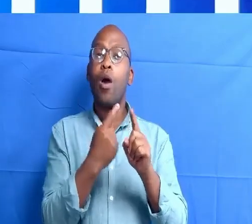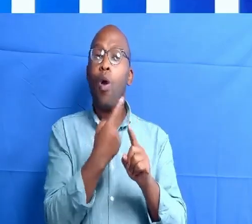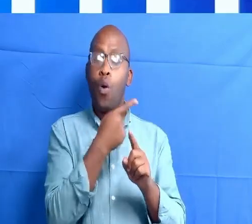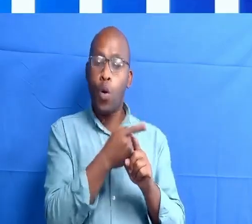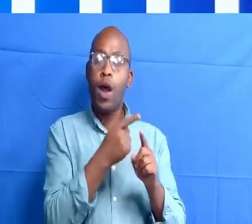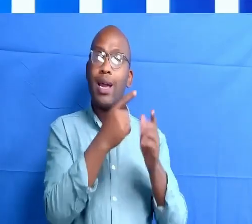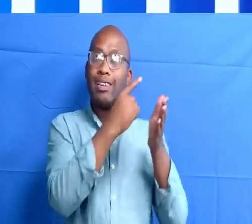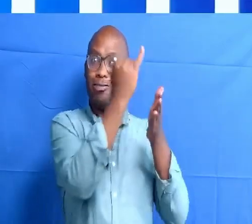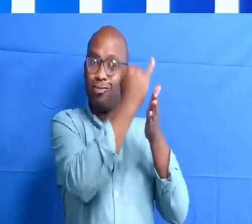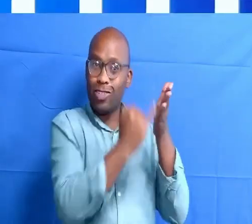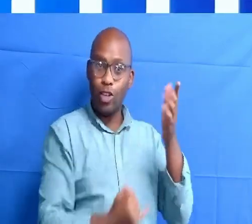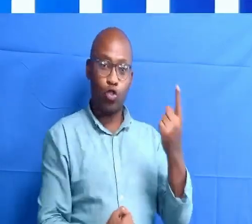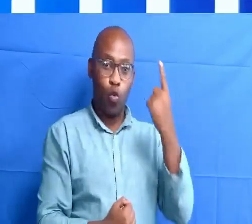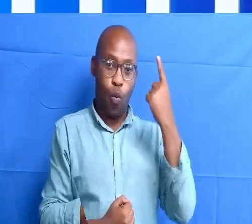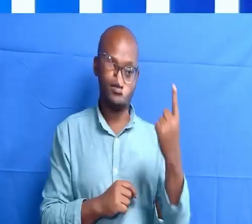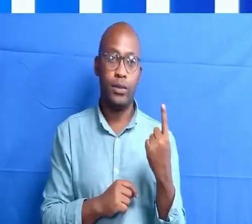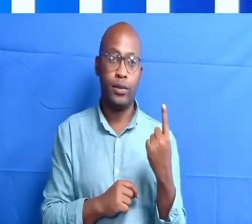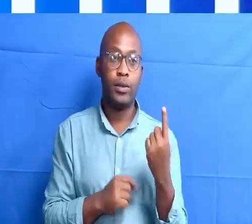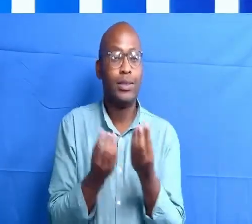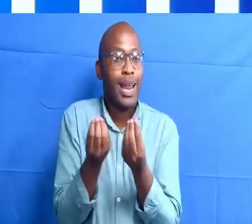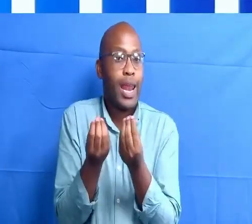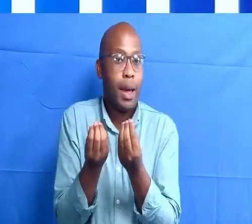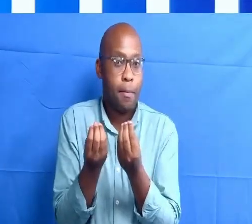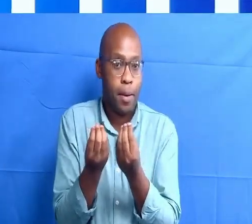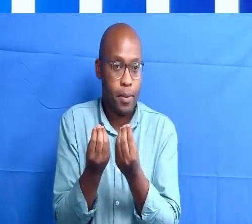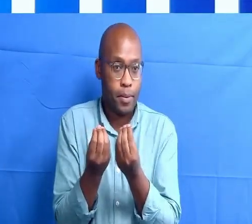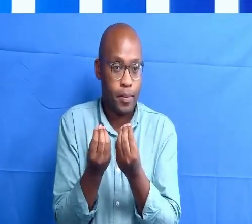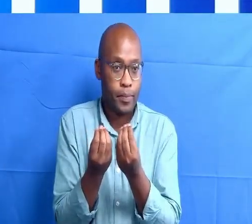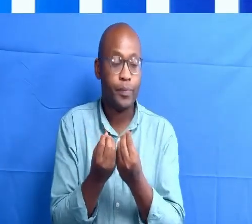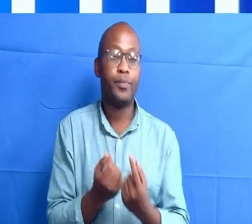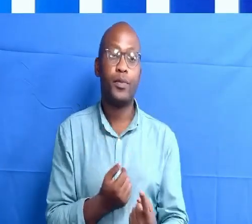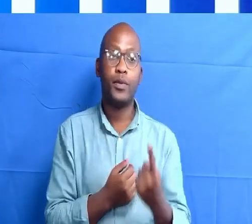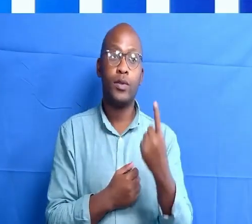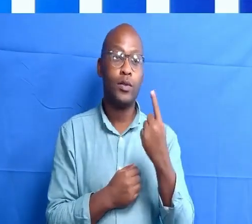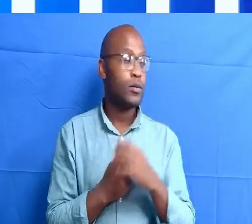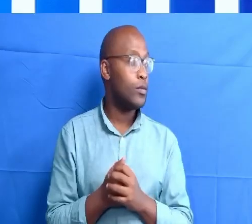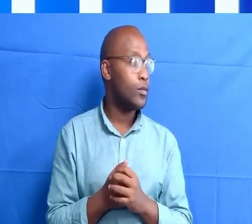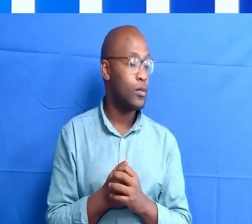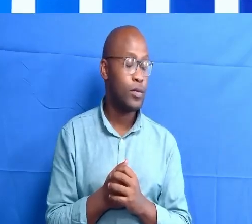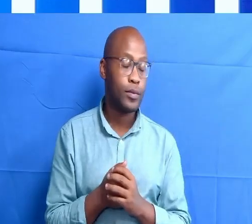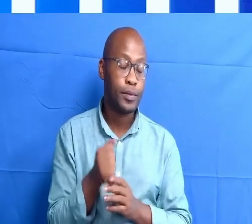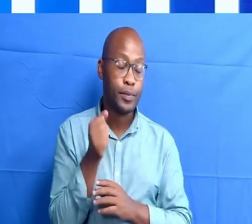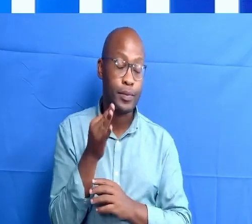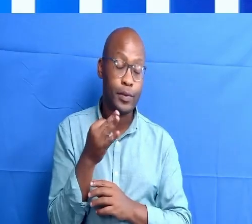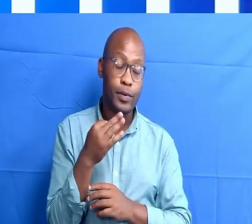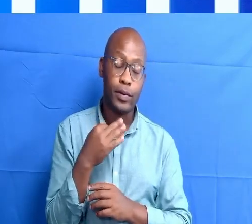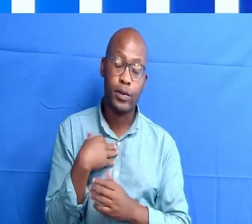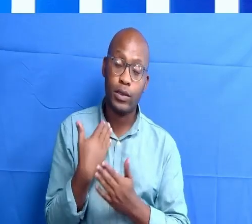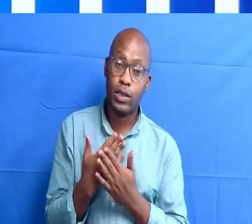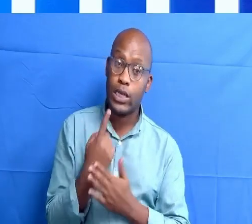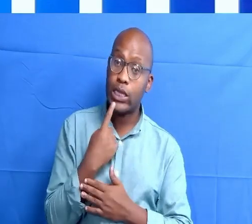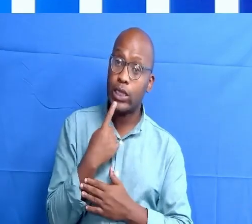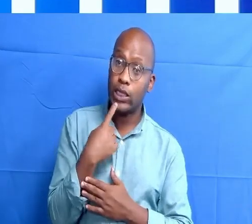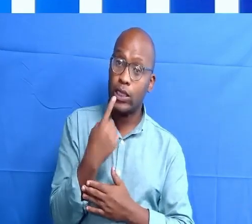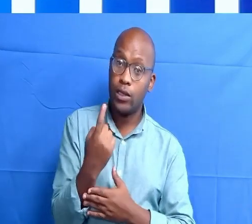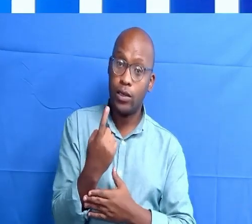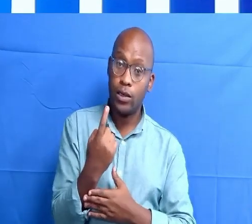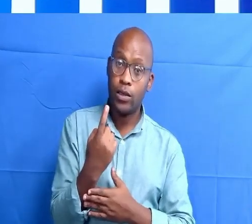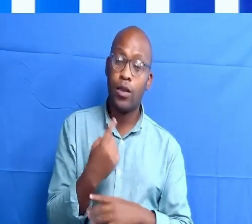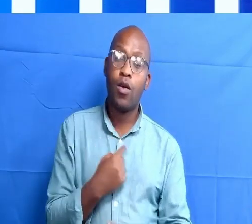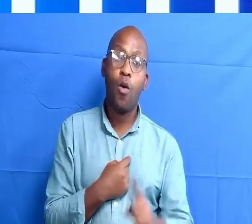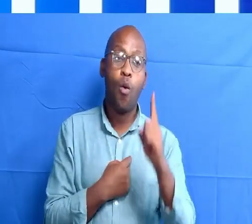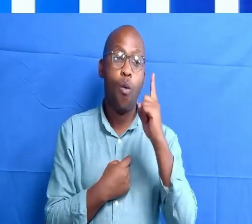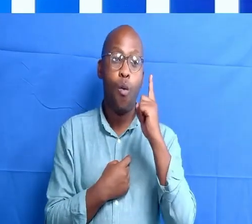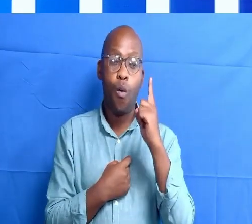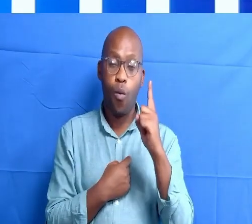should be 1 and the other the number. Now it's 1. If I can just say make it like this,